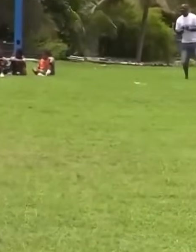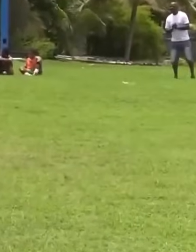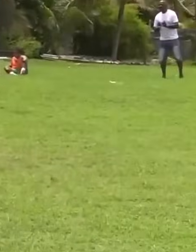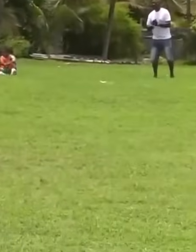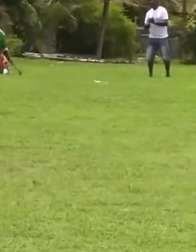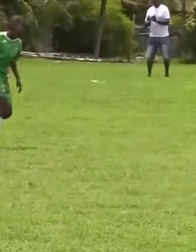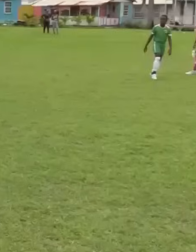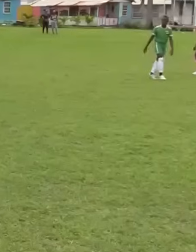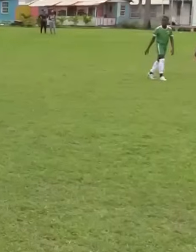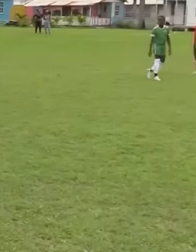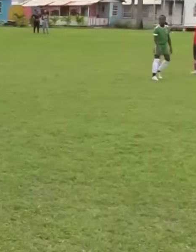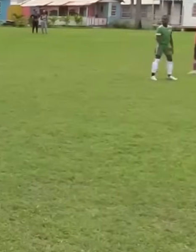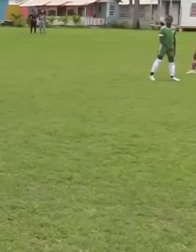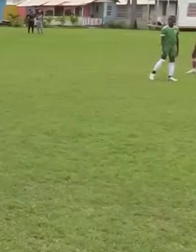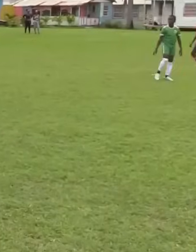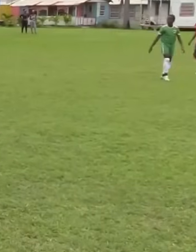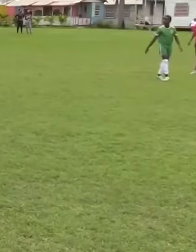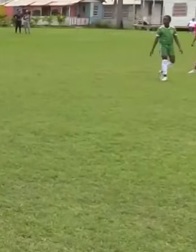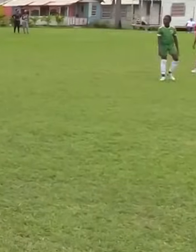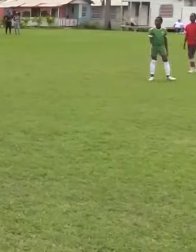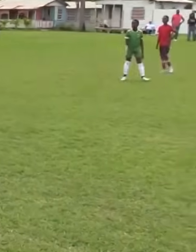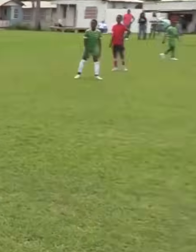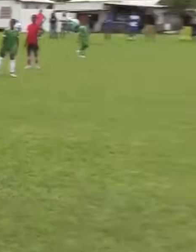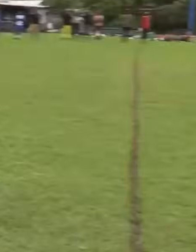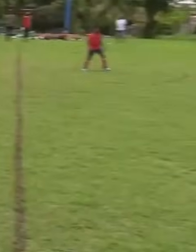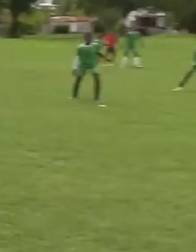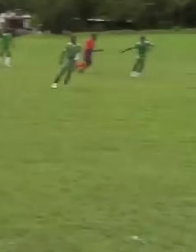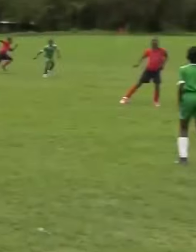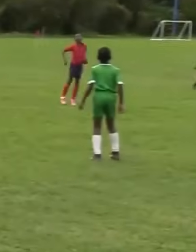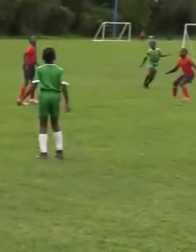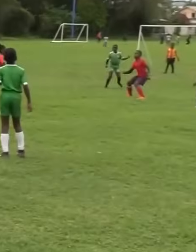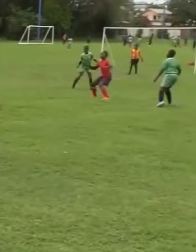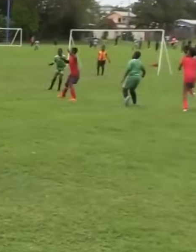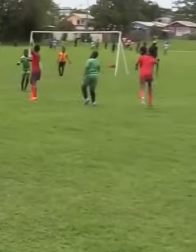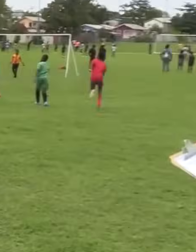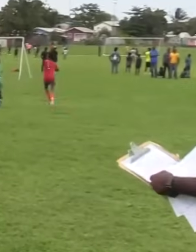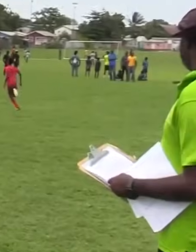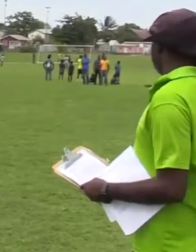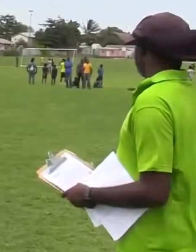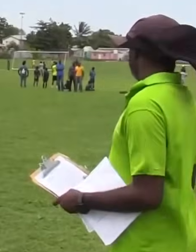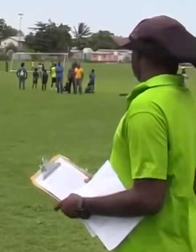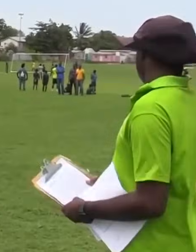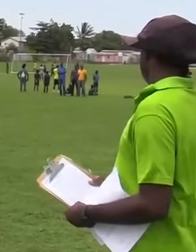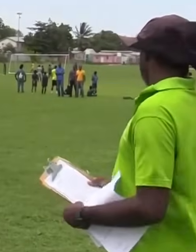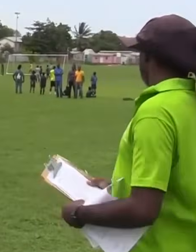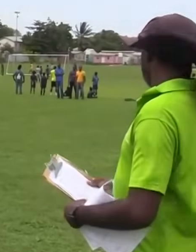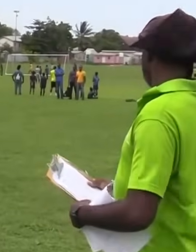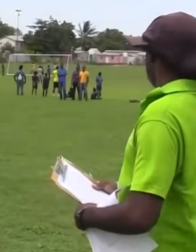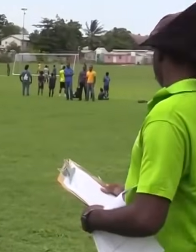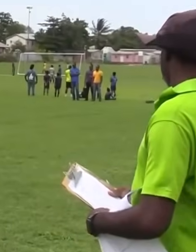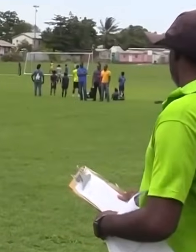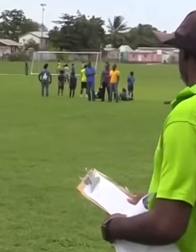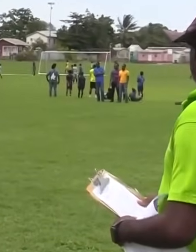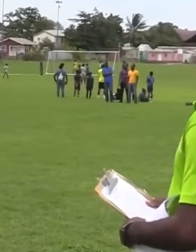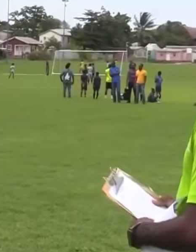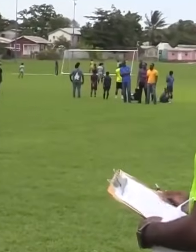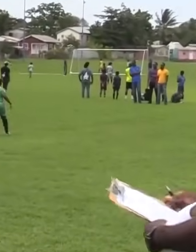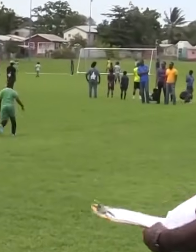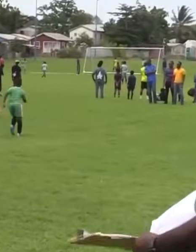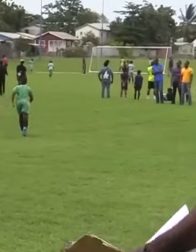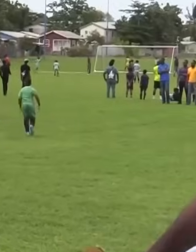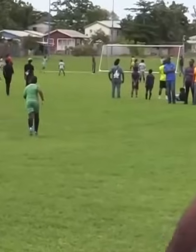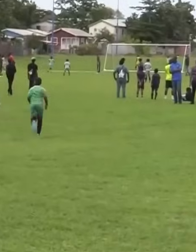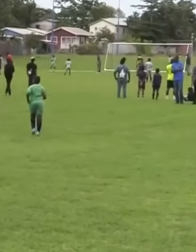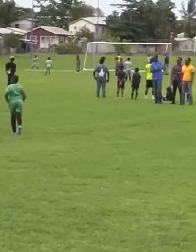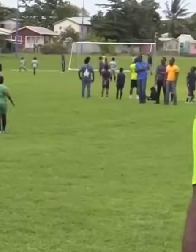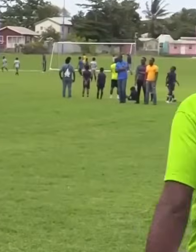few minutes later, Charles F. leveled the score. Ball played forward, bit of a scramble, and Jace McLean is in the